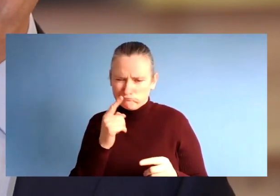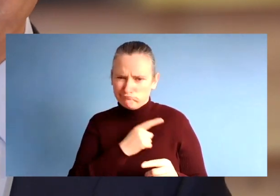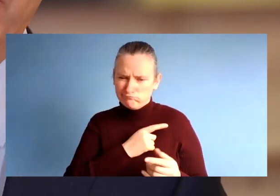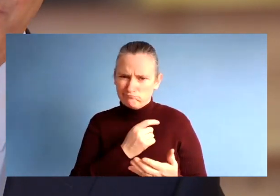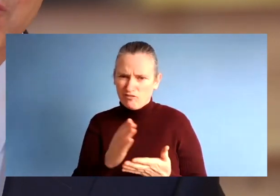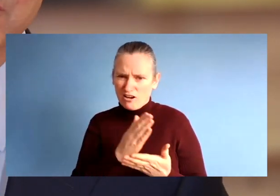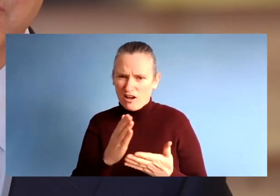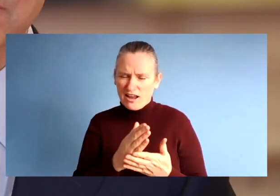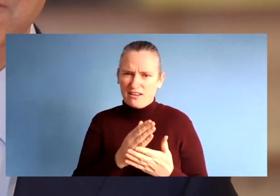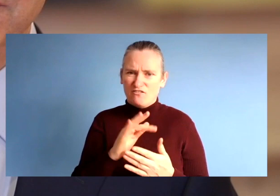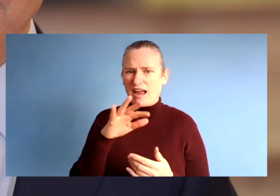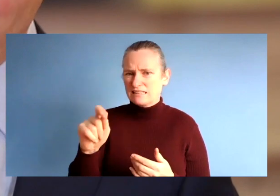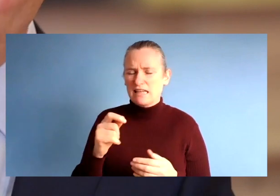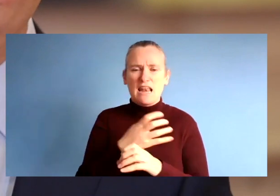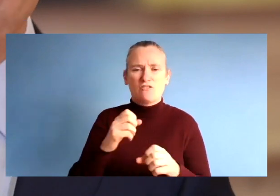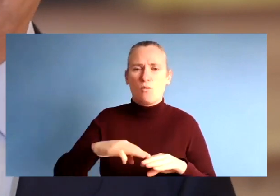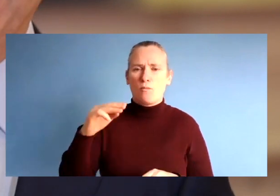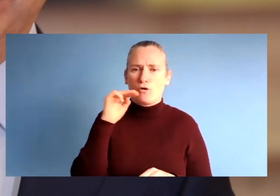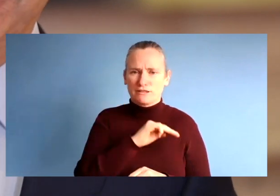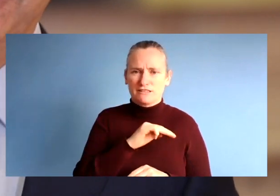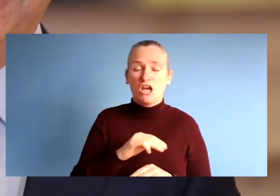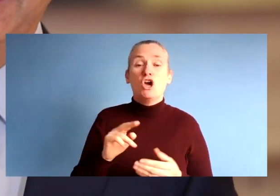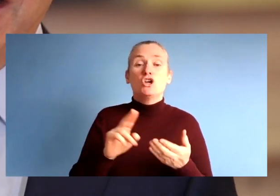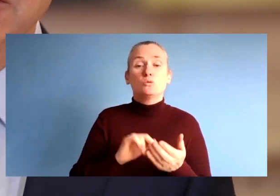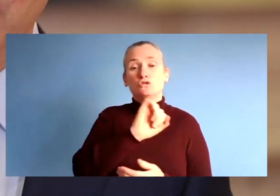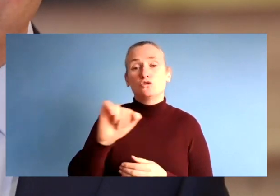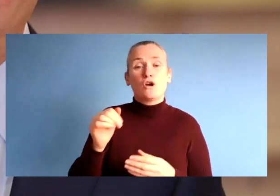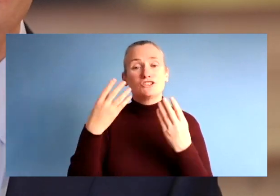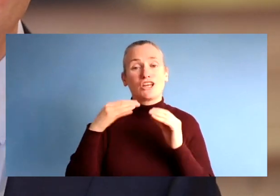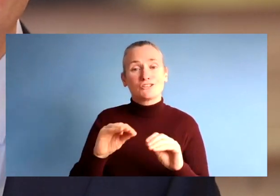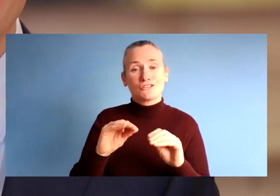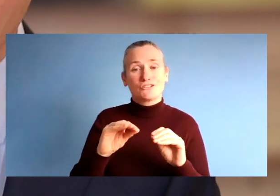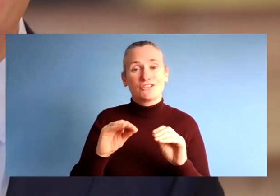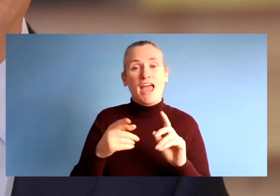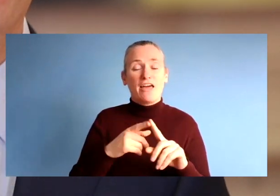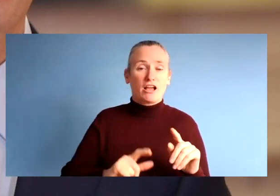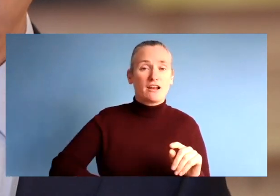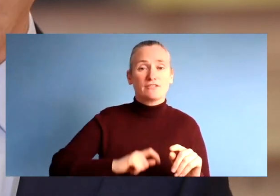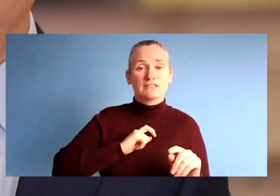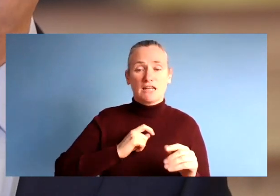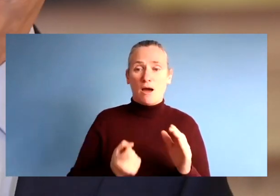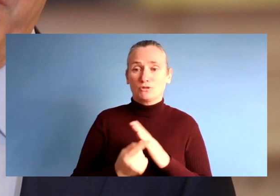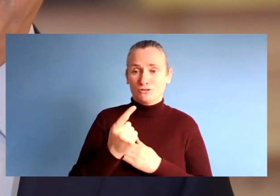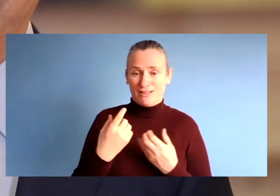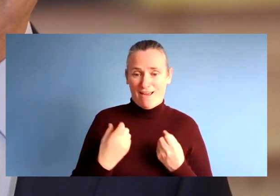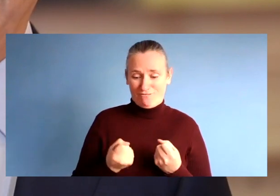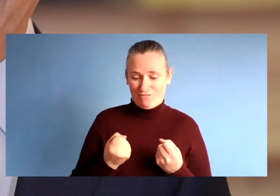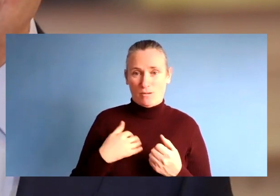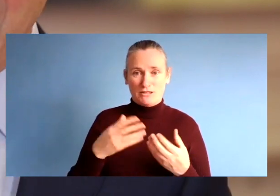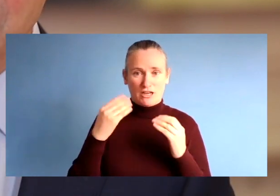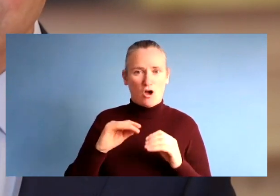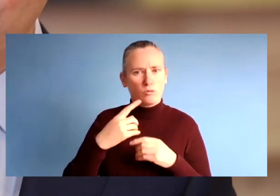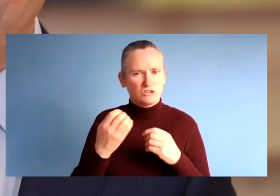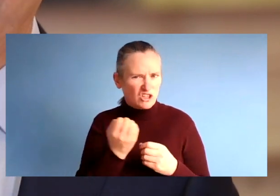has never been more important. Use your education and the confidence and opportunity it gives you to always check facts